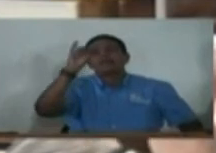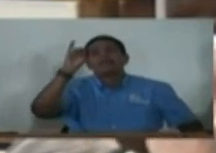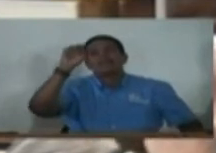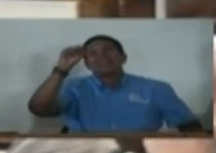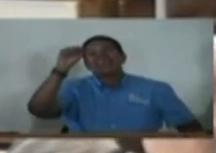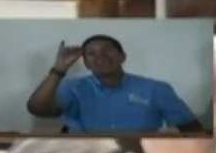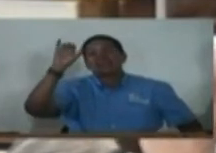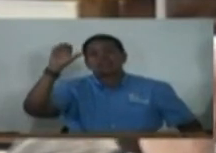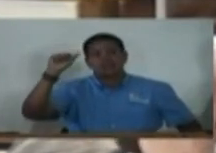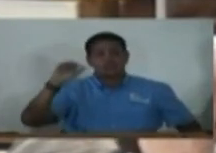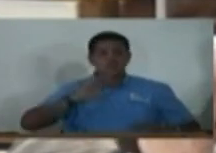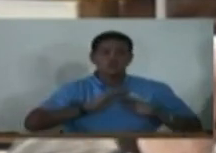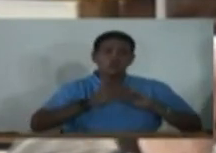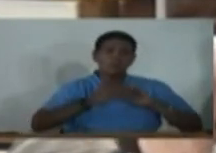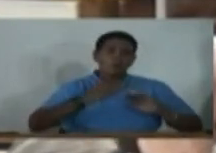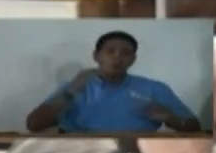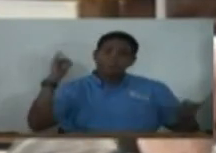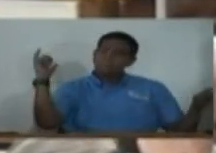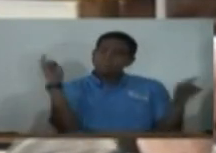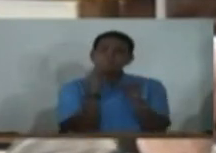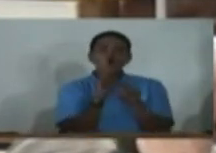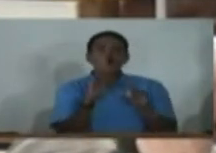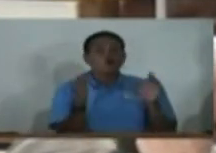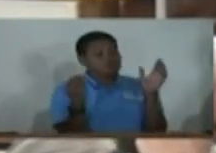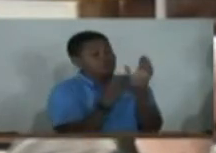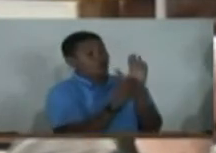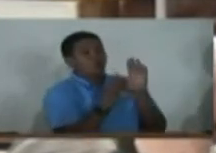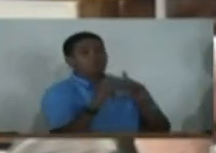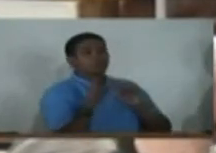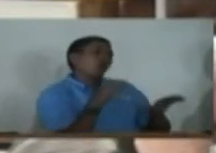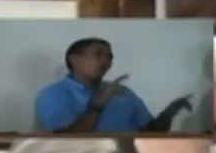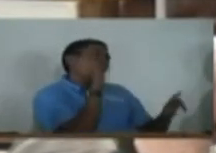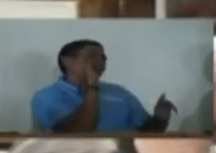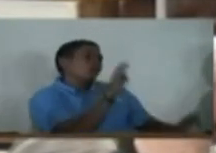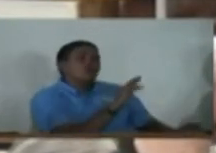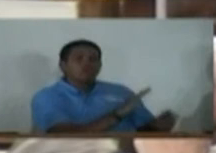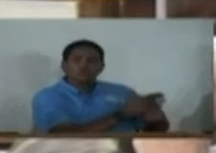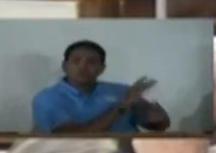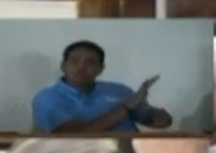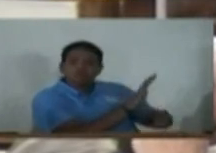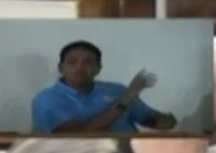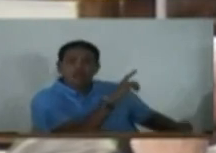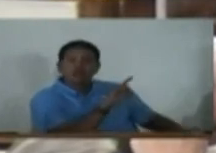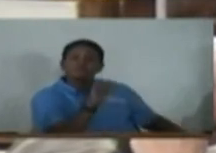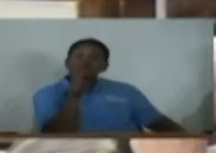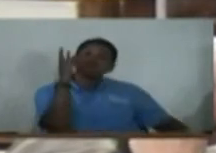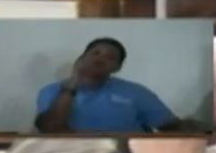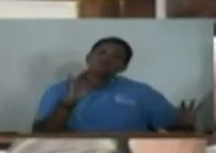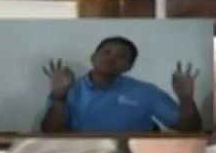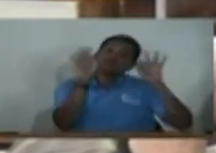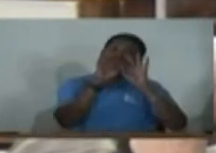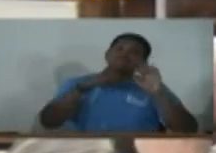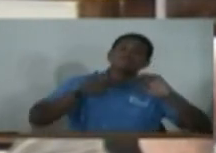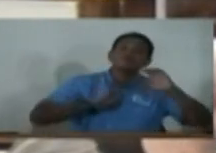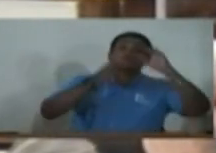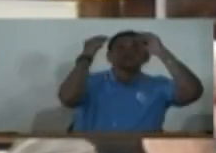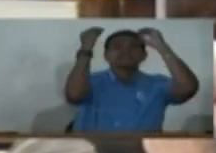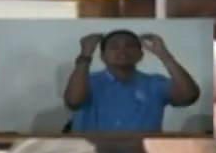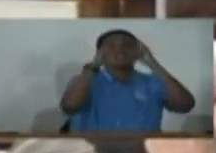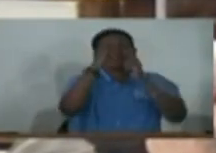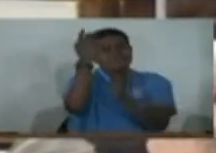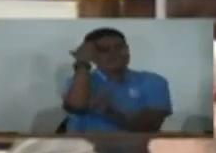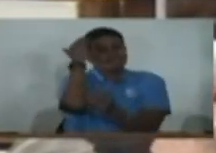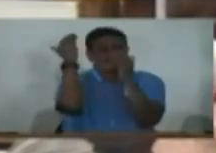Jamaica. And so that is why it is critical for us to teach and to raise